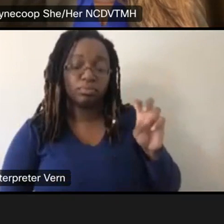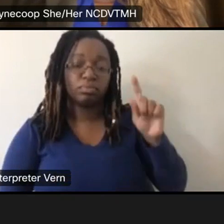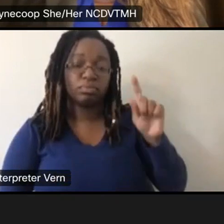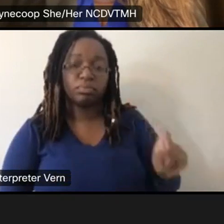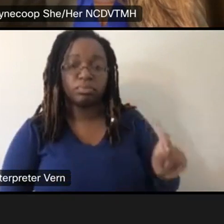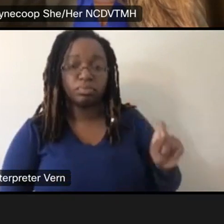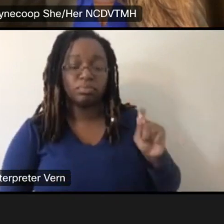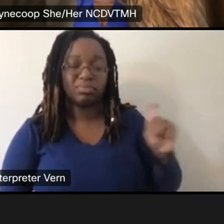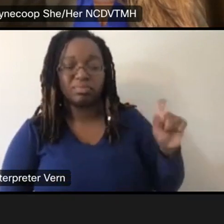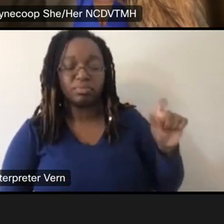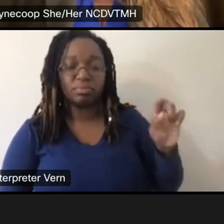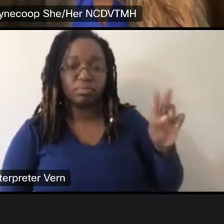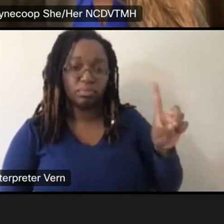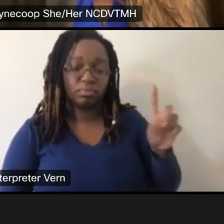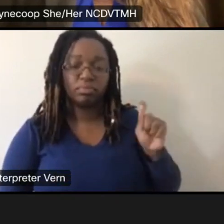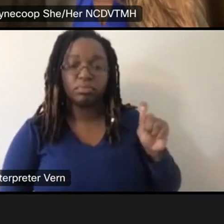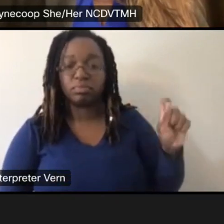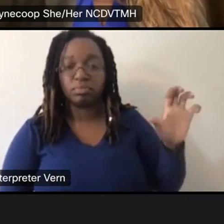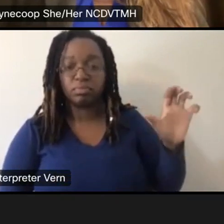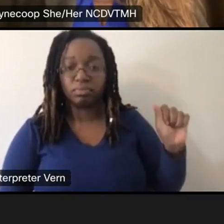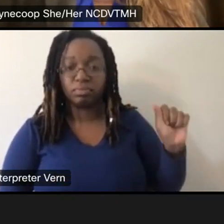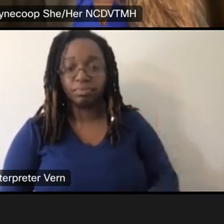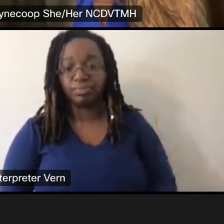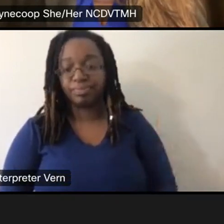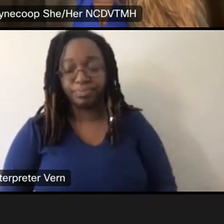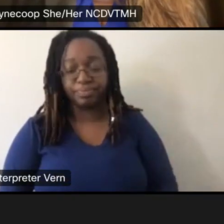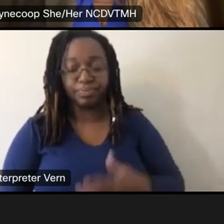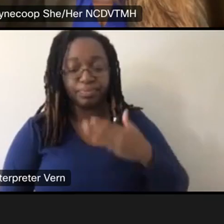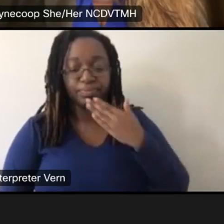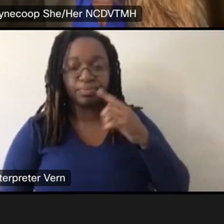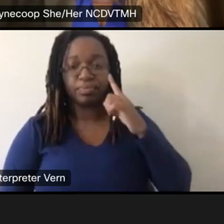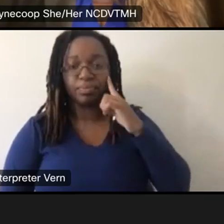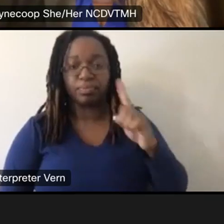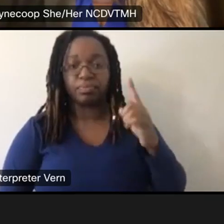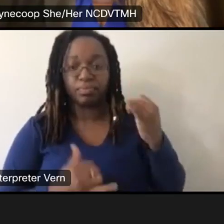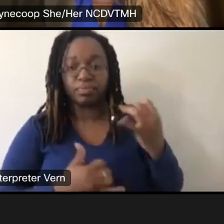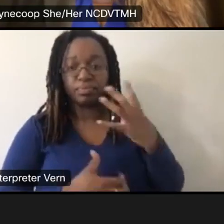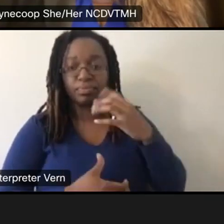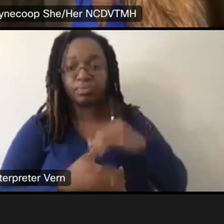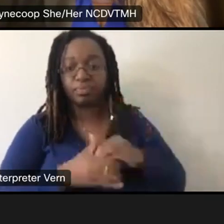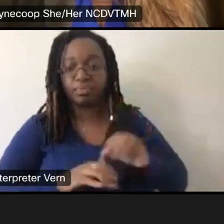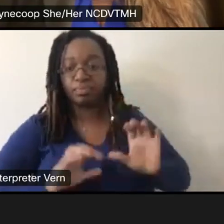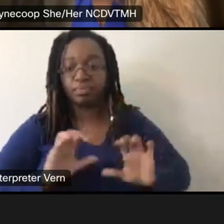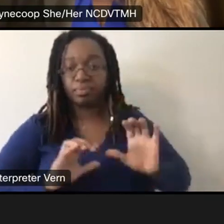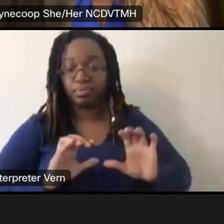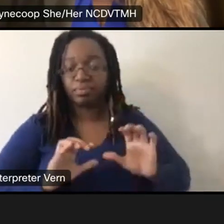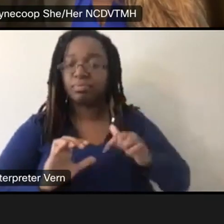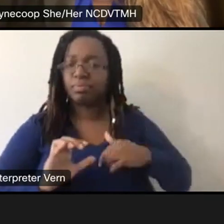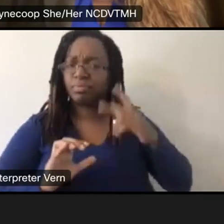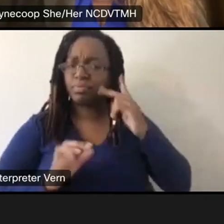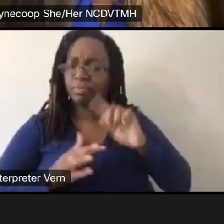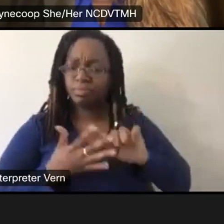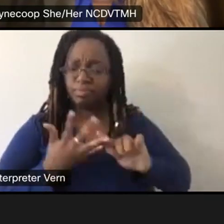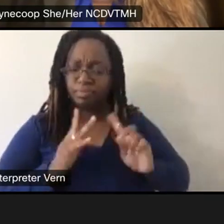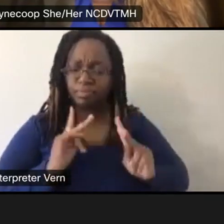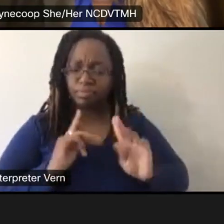native-land.ca. And thank you all for putting yourselves in the chat. I see a lot of people from all over across